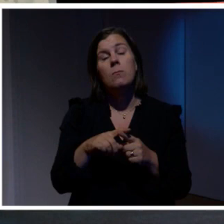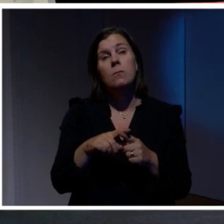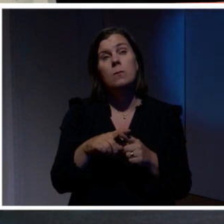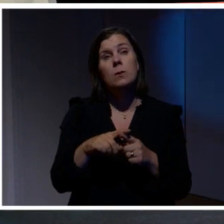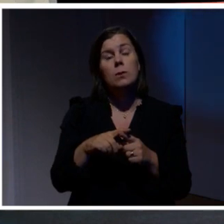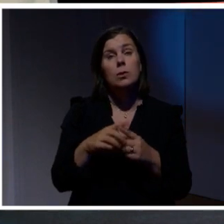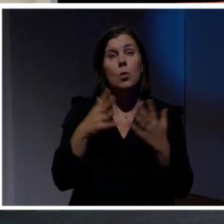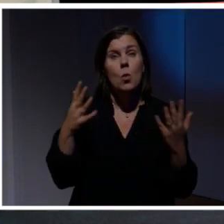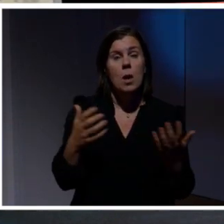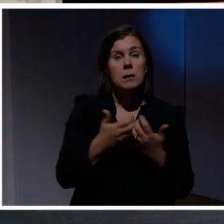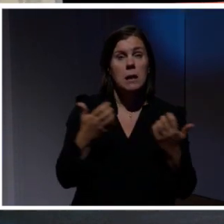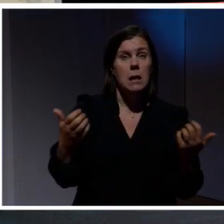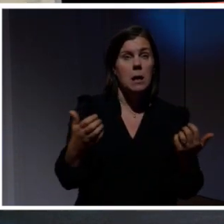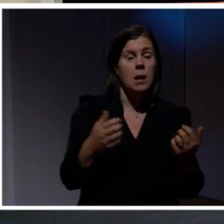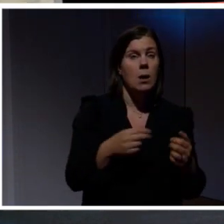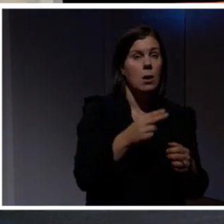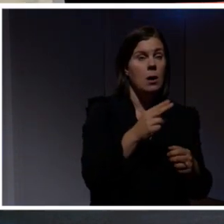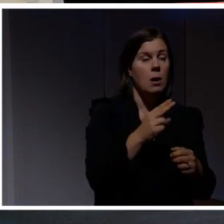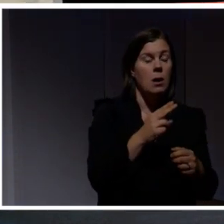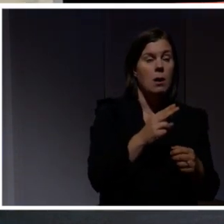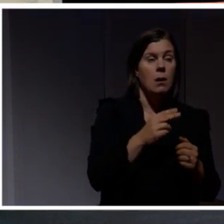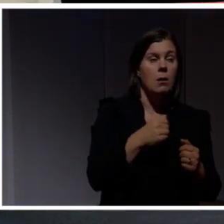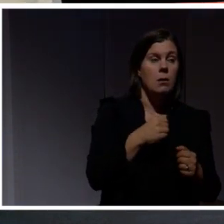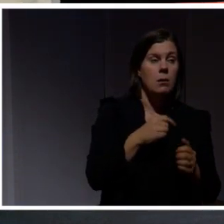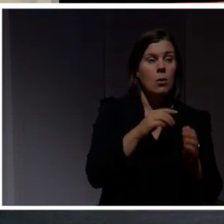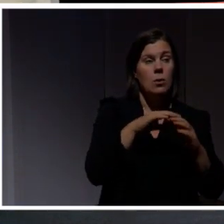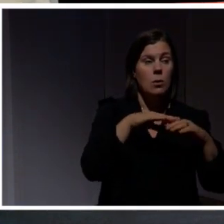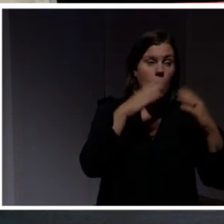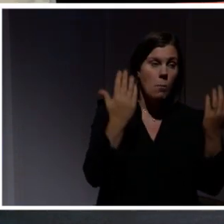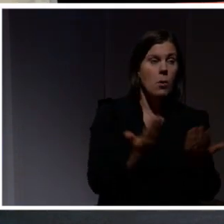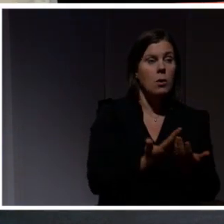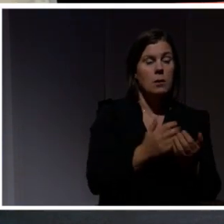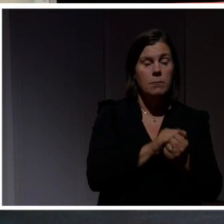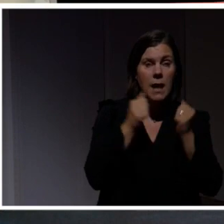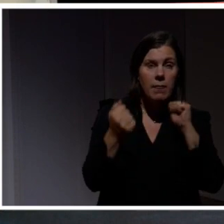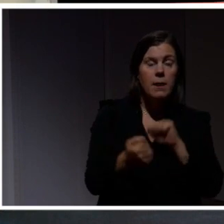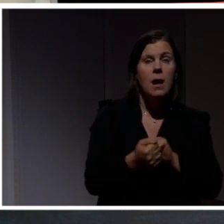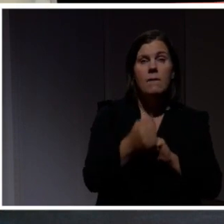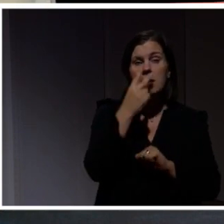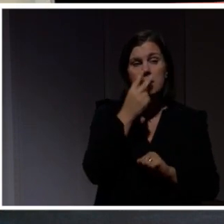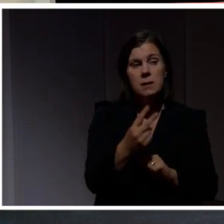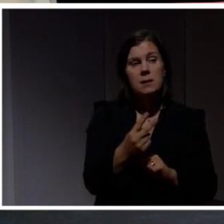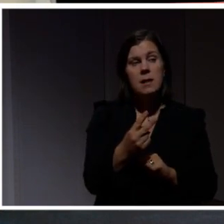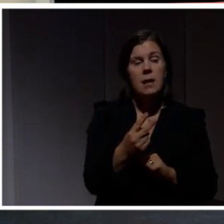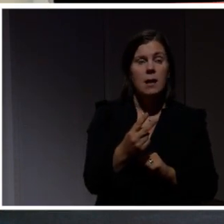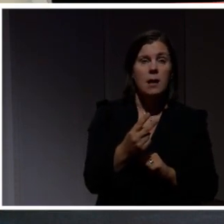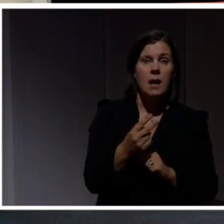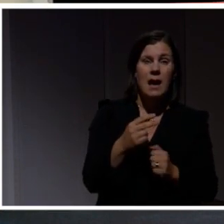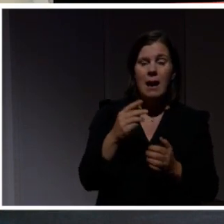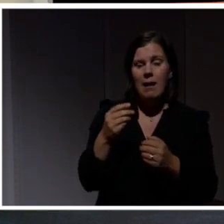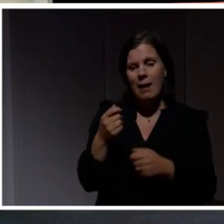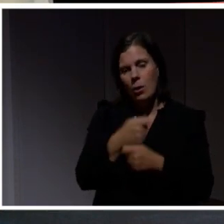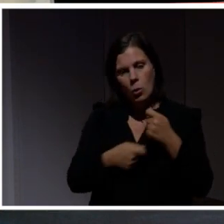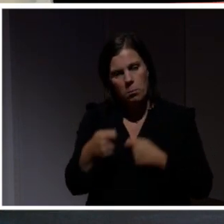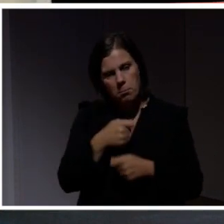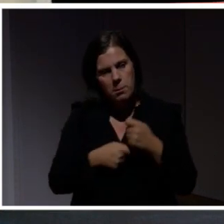large differences between urban environments and rural environments. We see large differences between